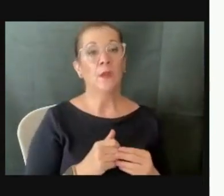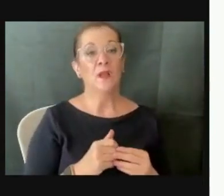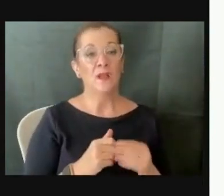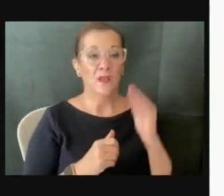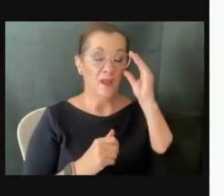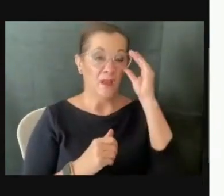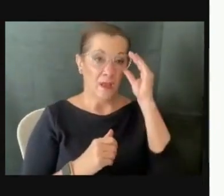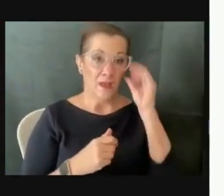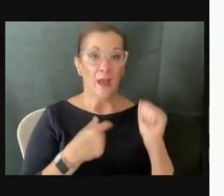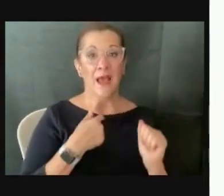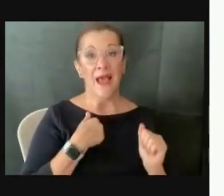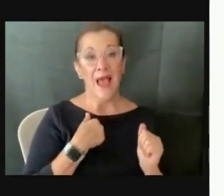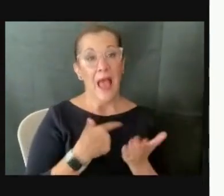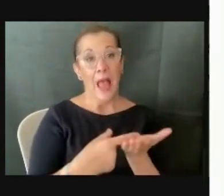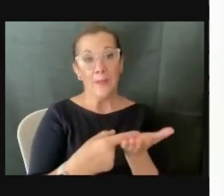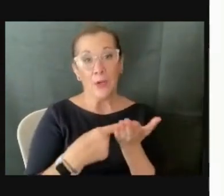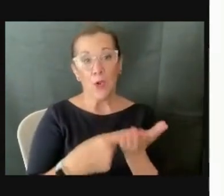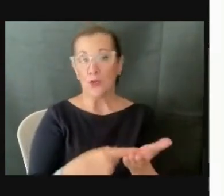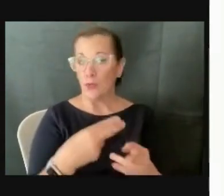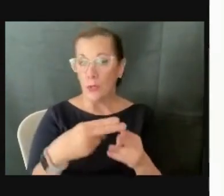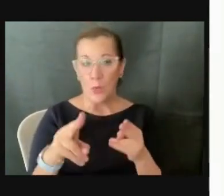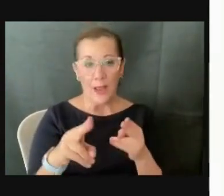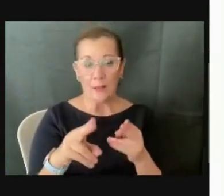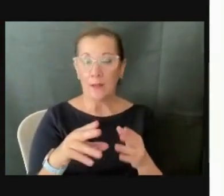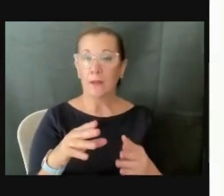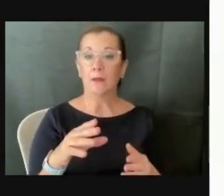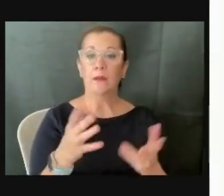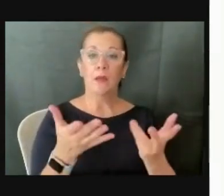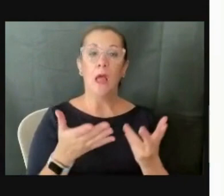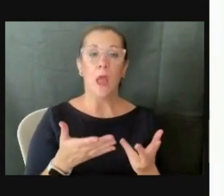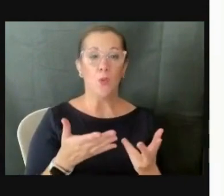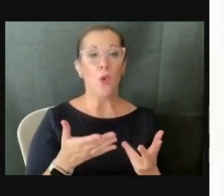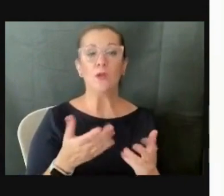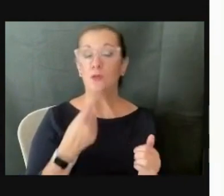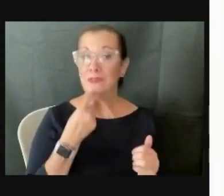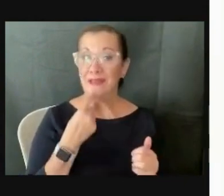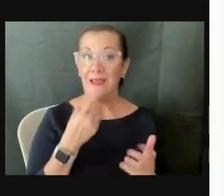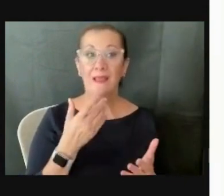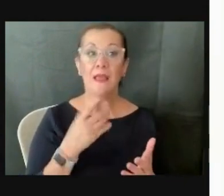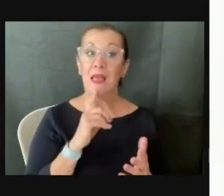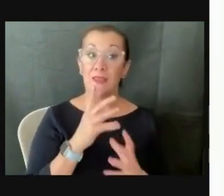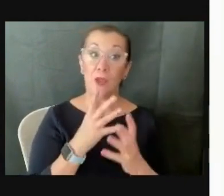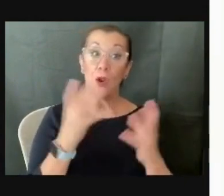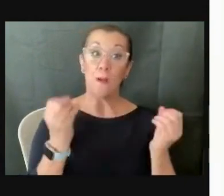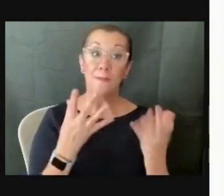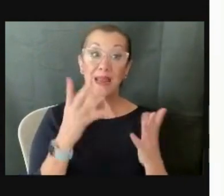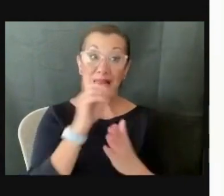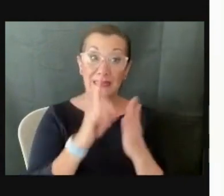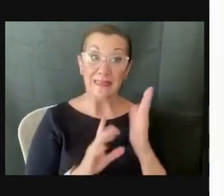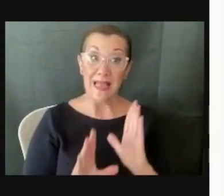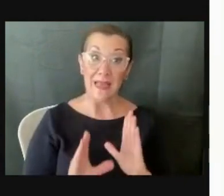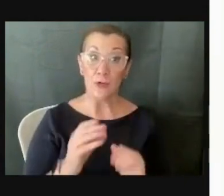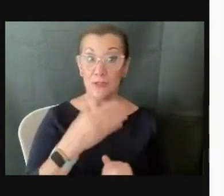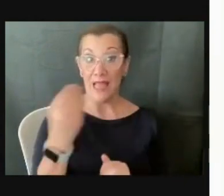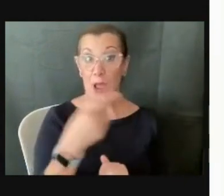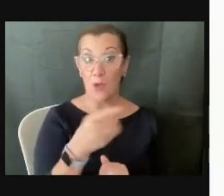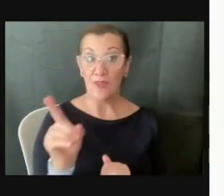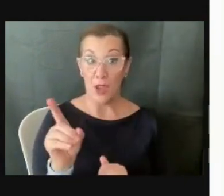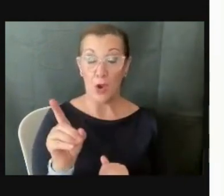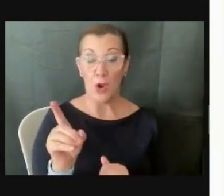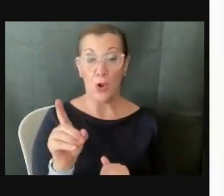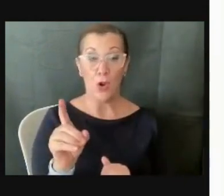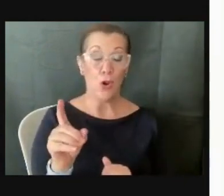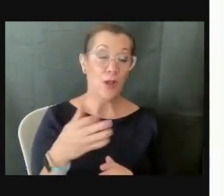I'm going to kind of go through this real quick, but I want to preface by saying that there are a lot of designers out there who, for better or